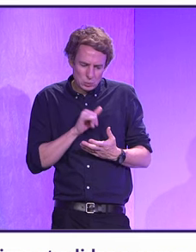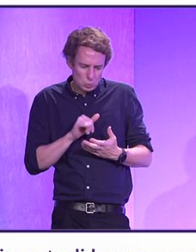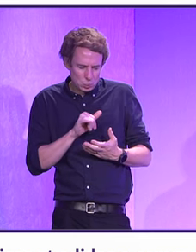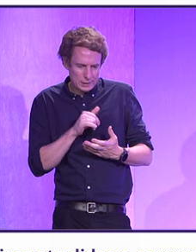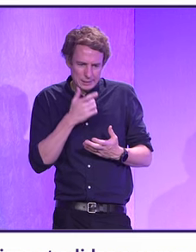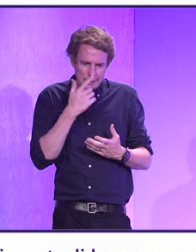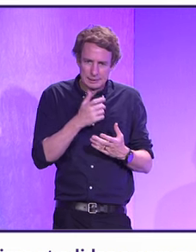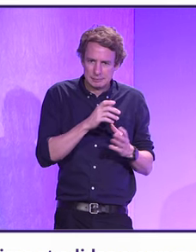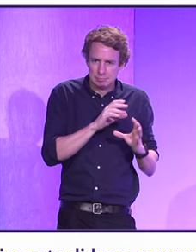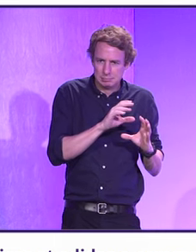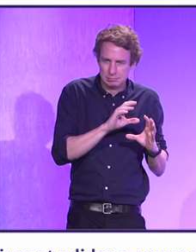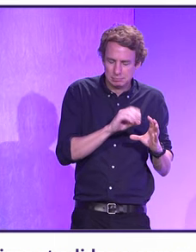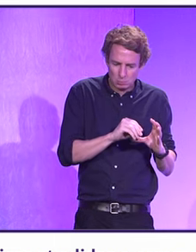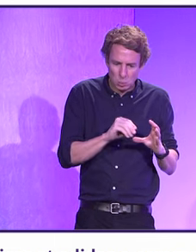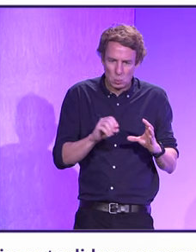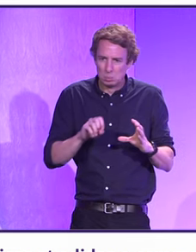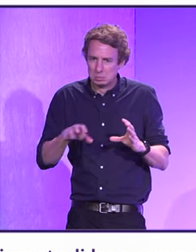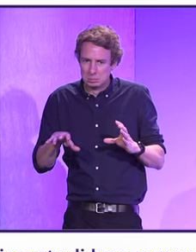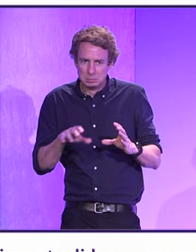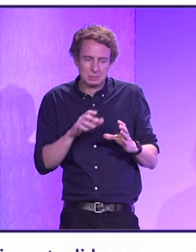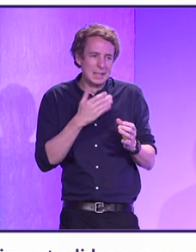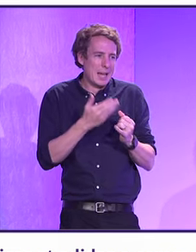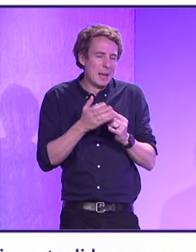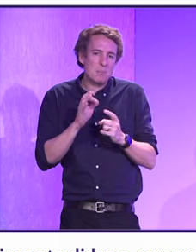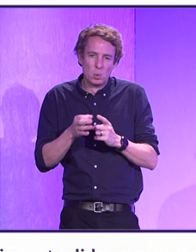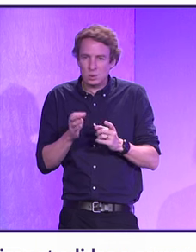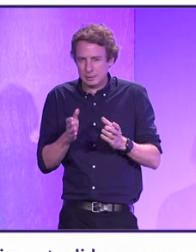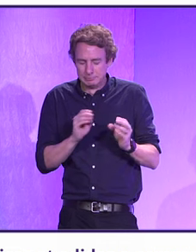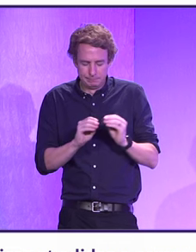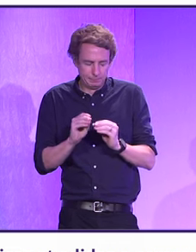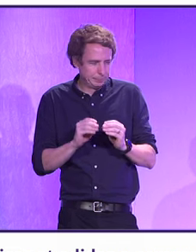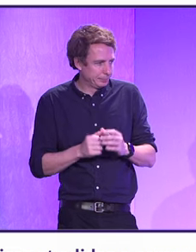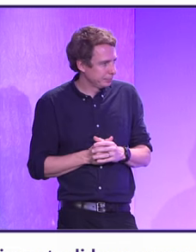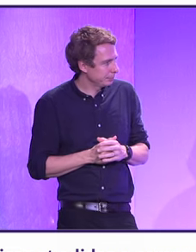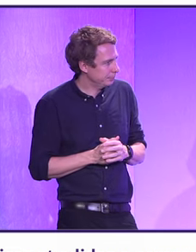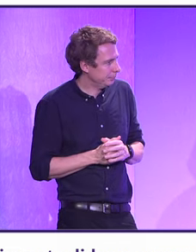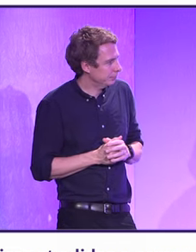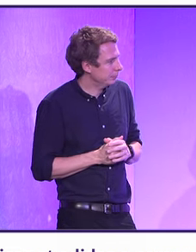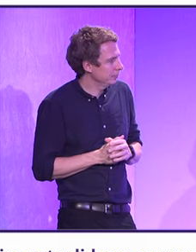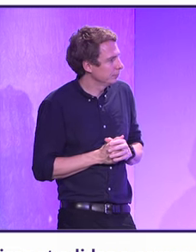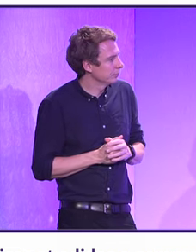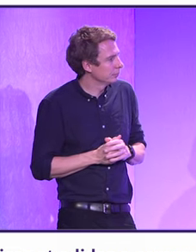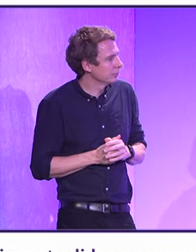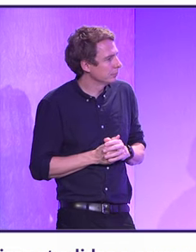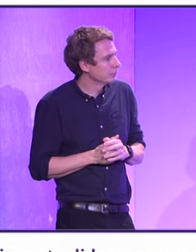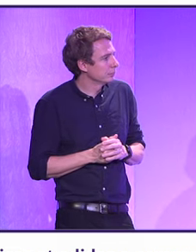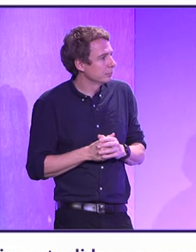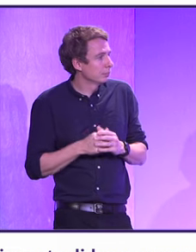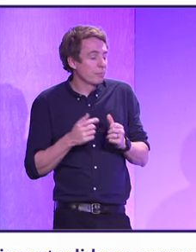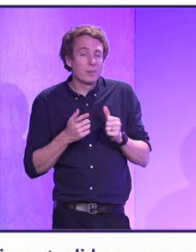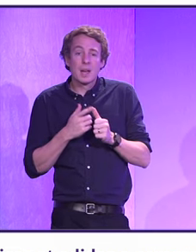place and what is the right timeout that we need to put it for each of the endpoints or the calls. Of course, we implemented circuit